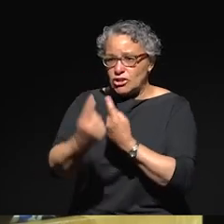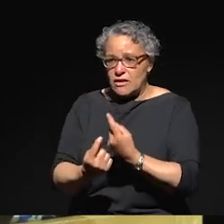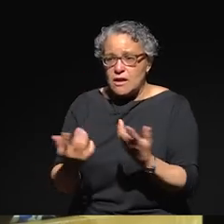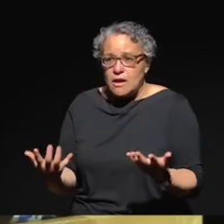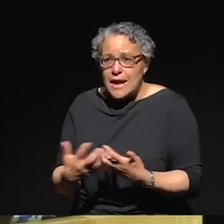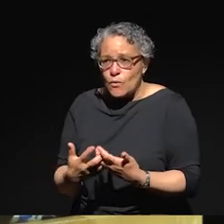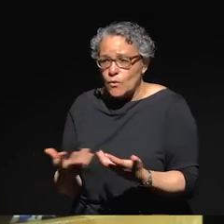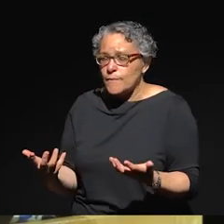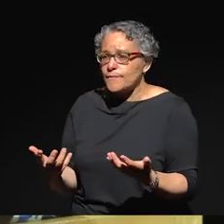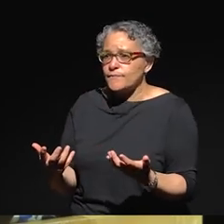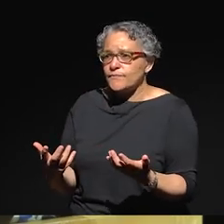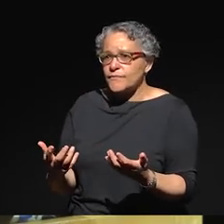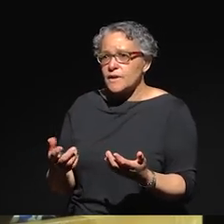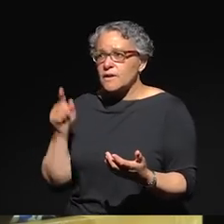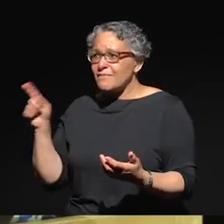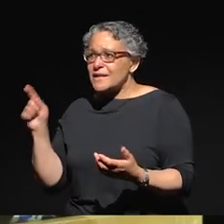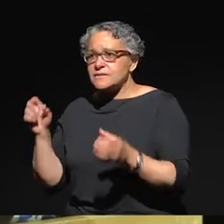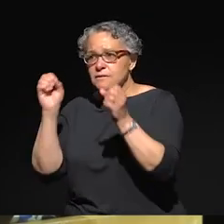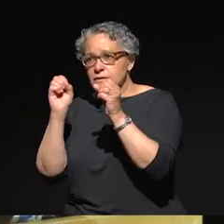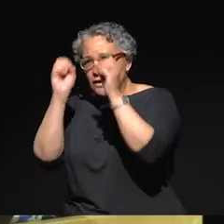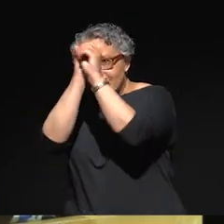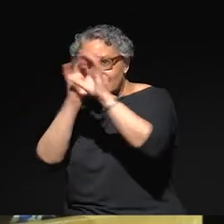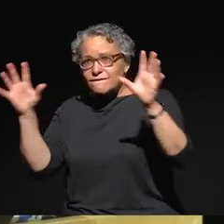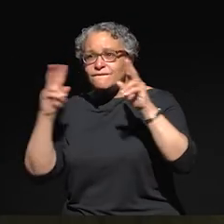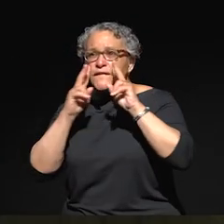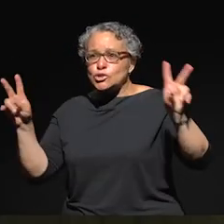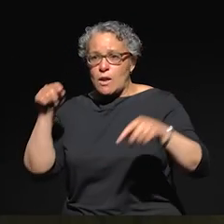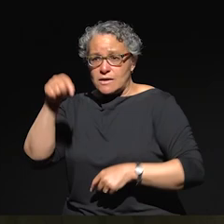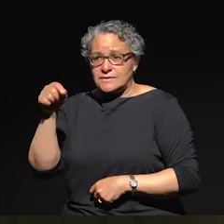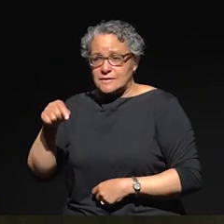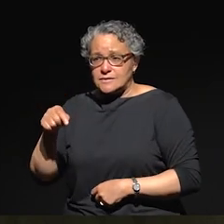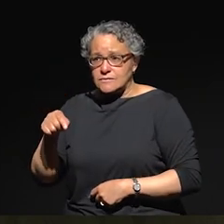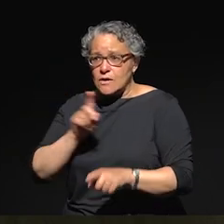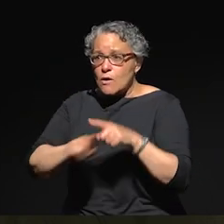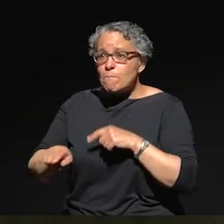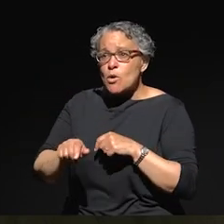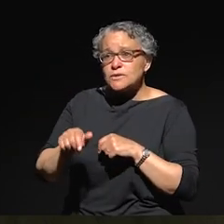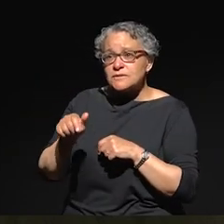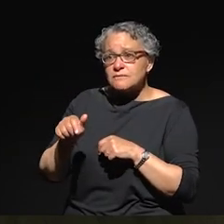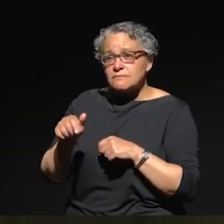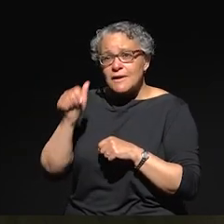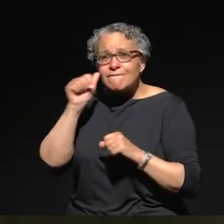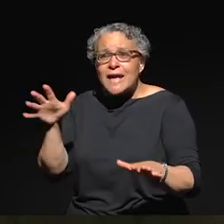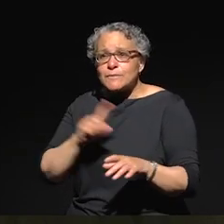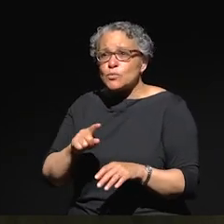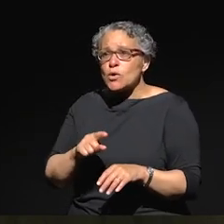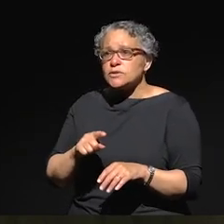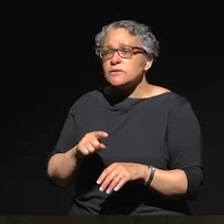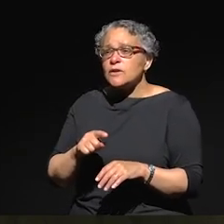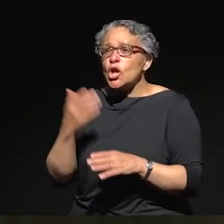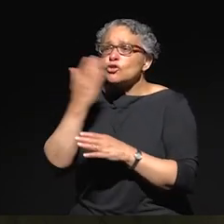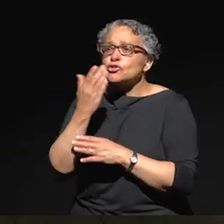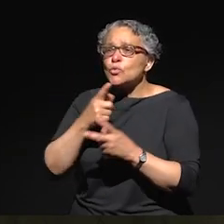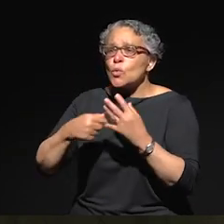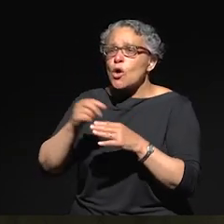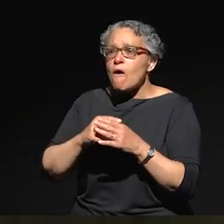this is sort of a visualization of that. And the most importantly, most famously, that's the School of Athens, for which we have a drawing. I mean, in the exhibition,